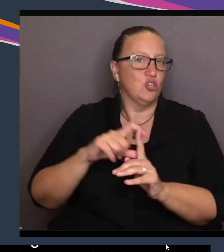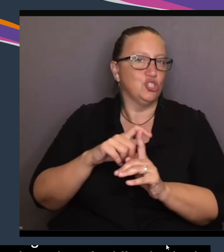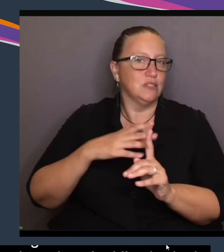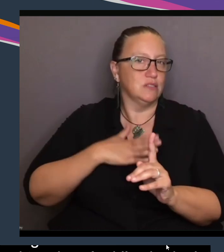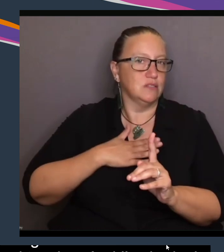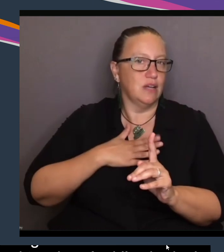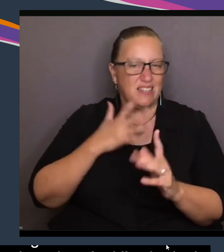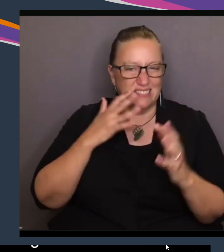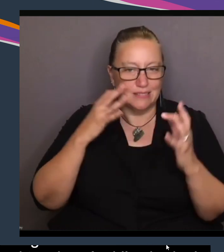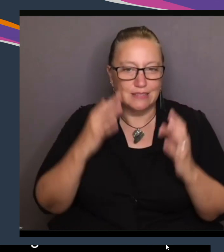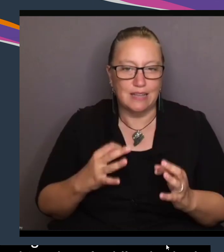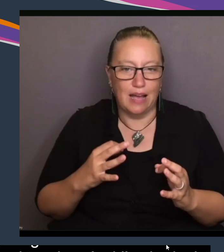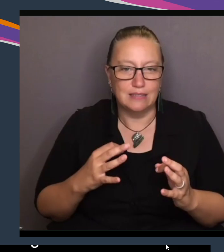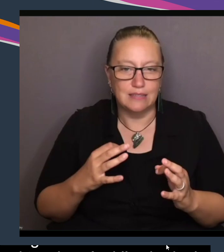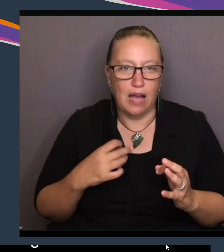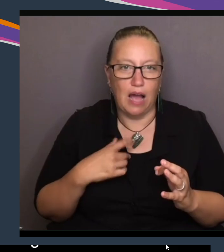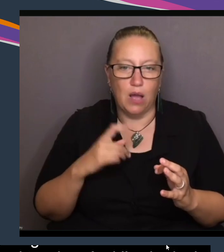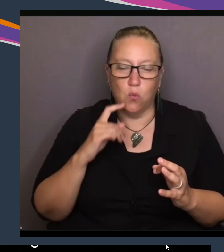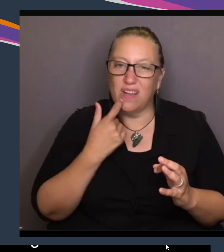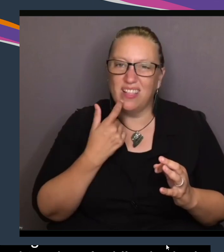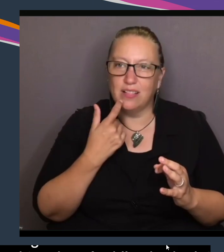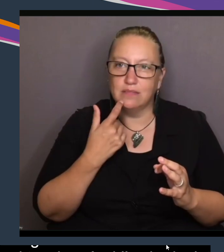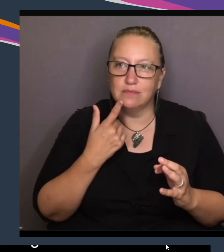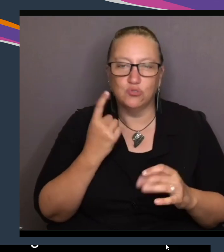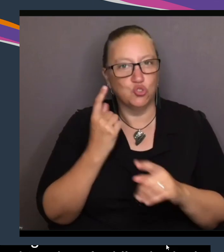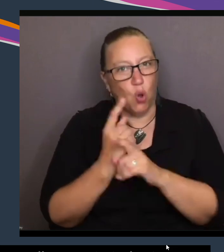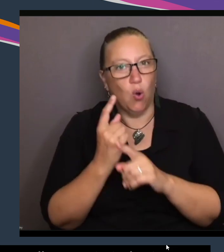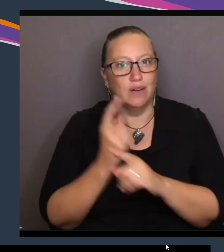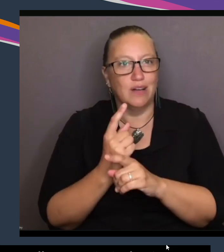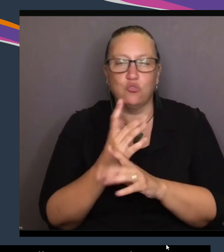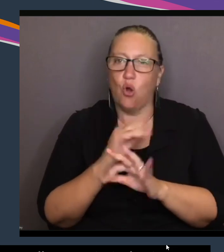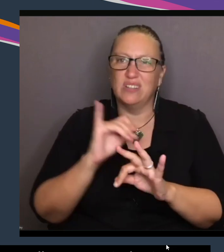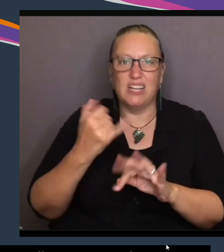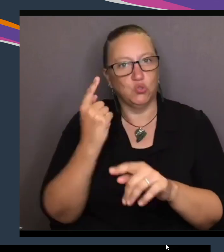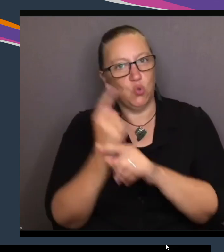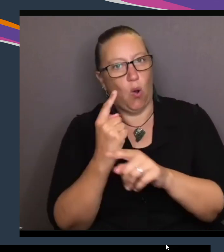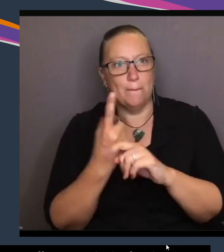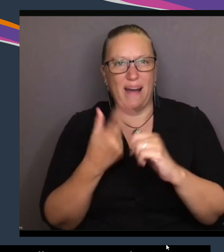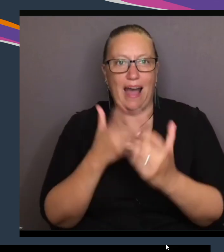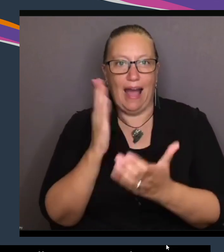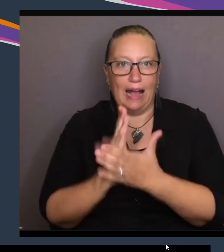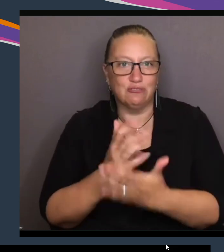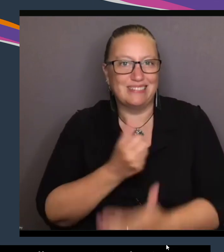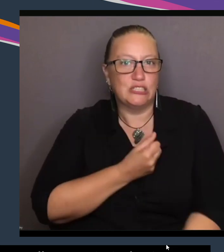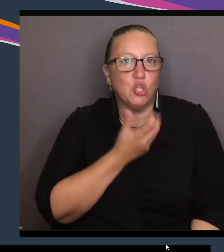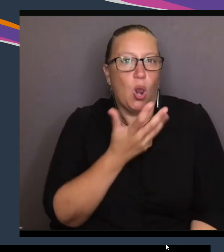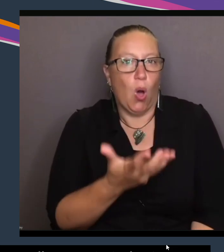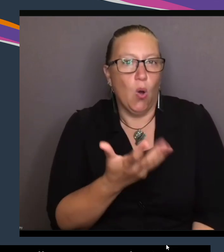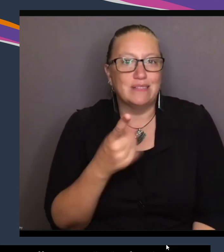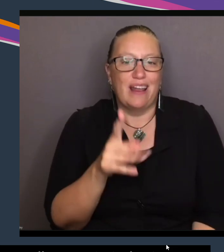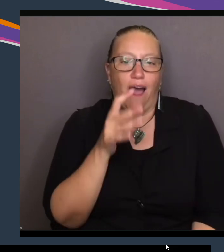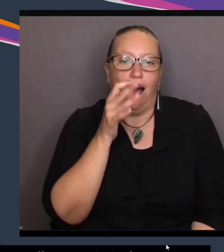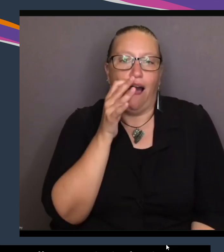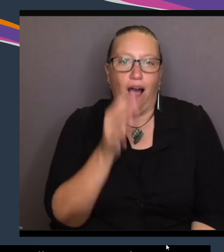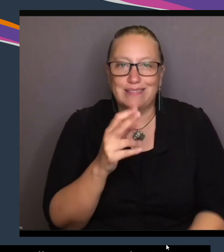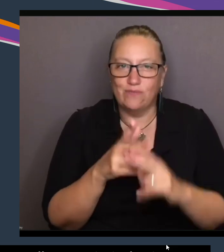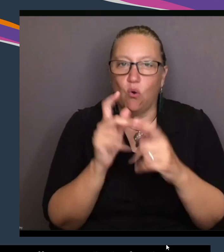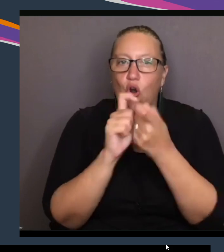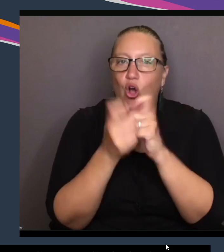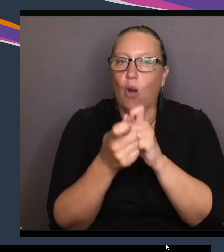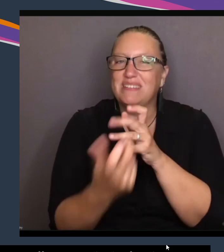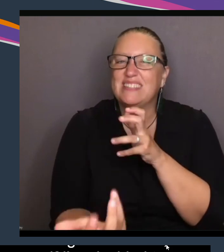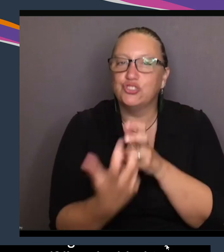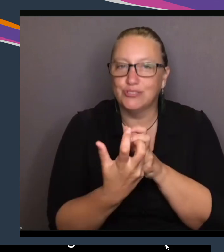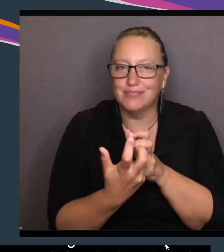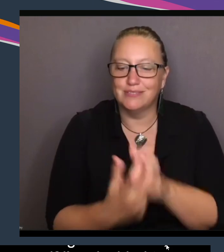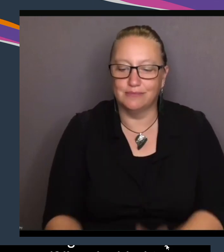put the money where my mouth is and not only disclose that, but to ask for accommodations and to be